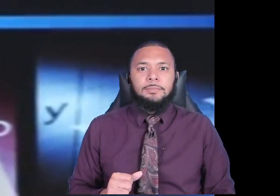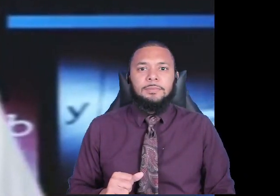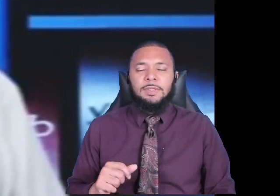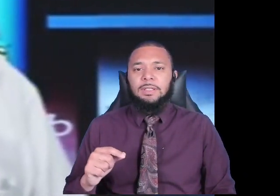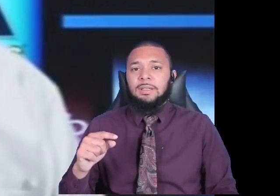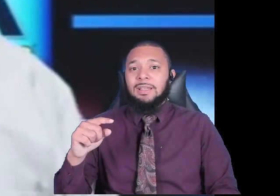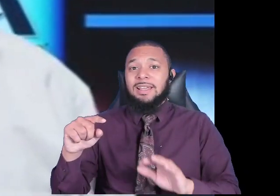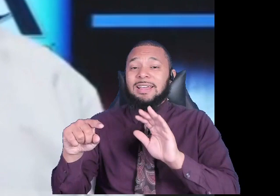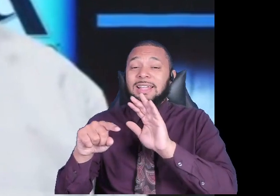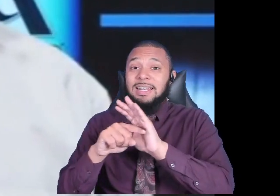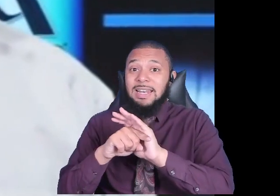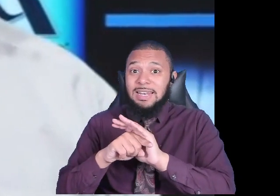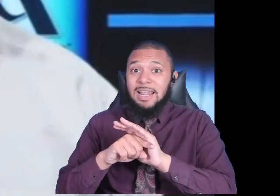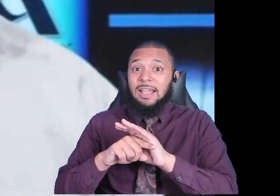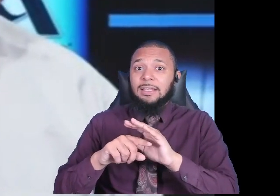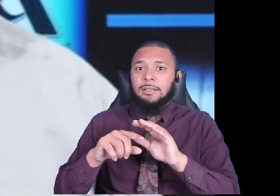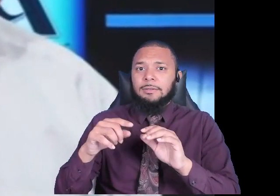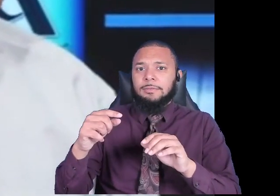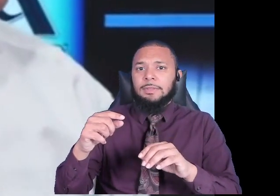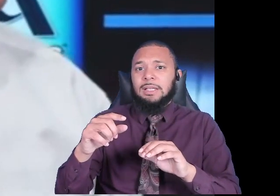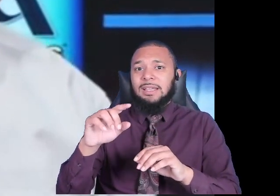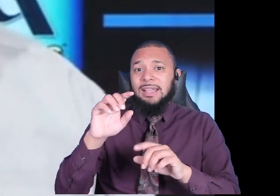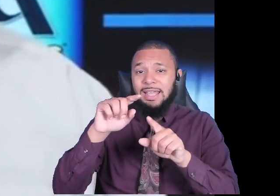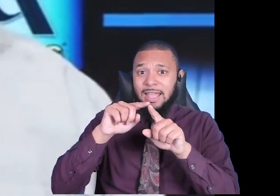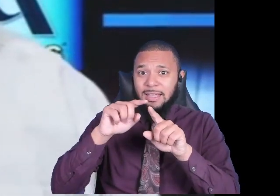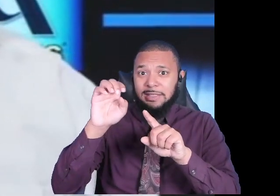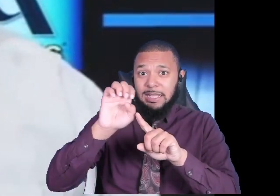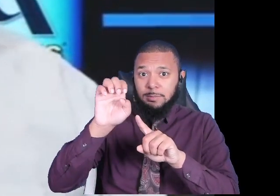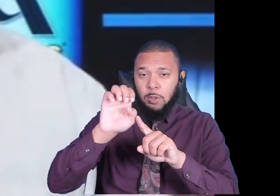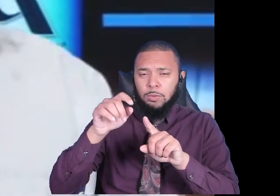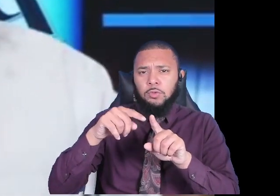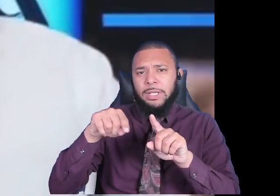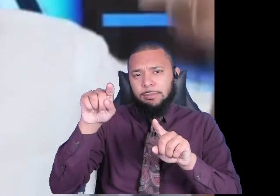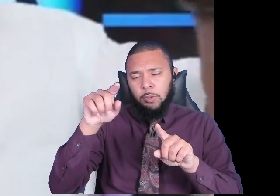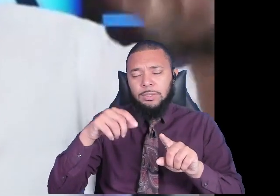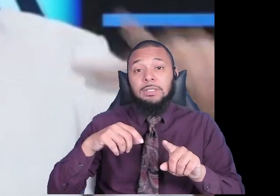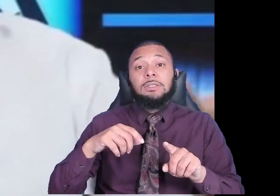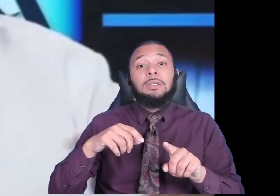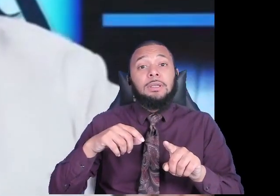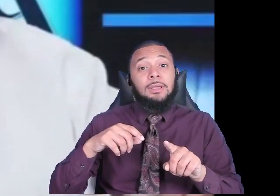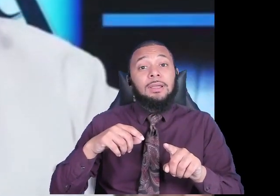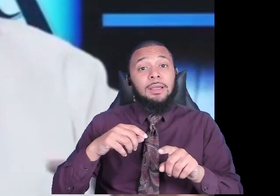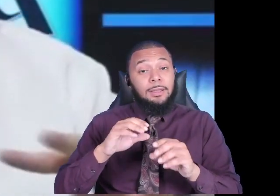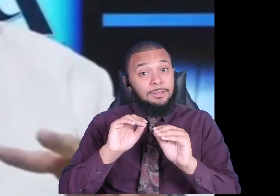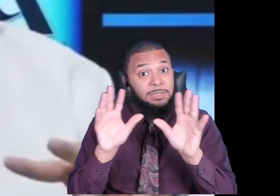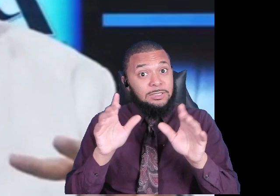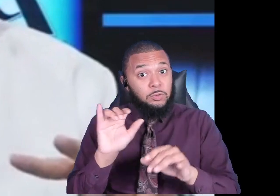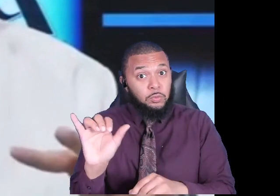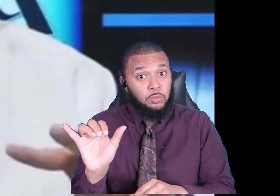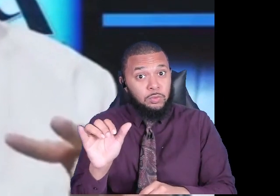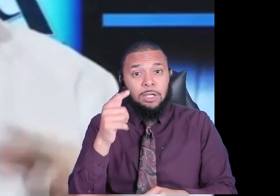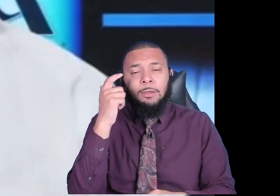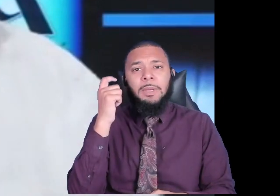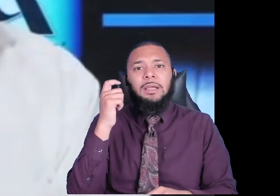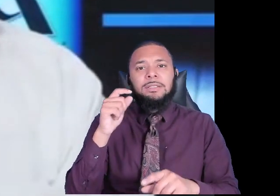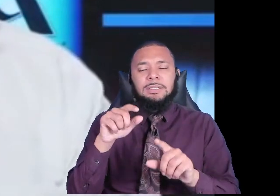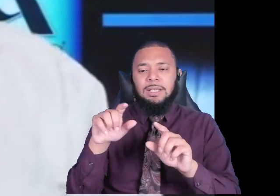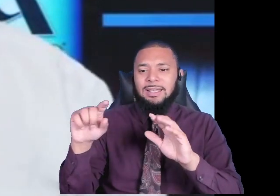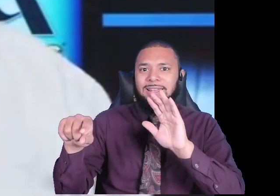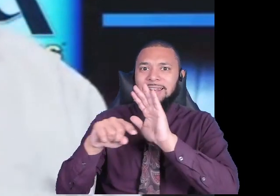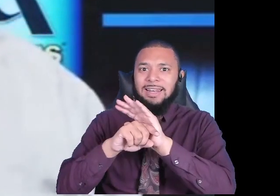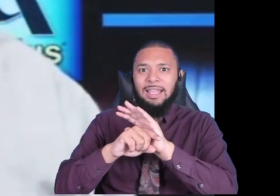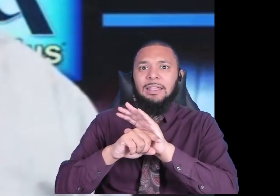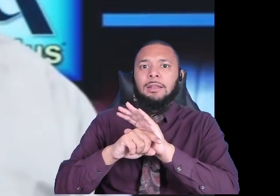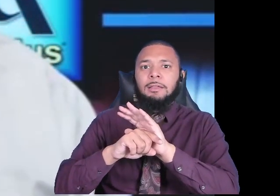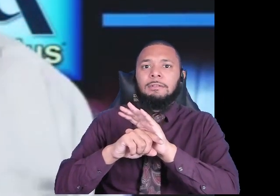Negative exponents also make sense. 3 to the negative 1 actually means a fraction. It means 1